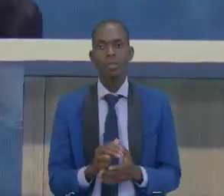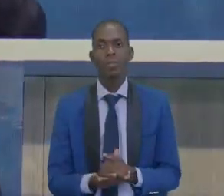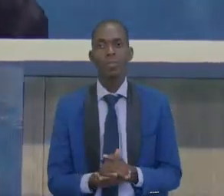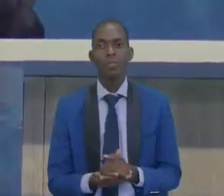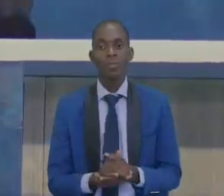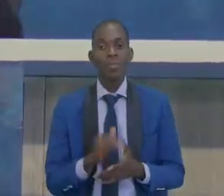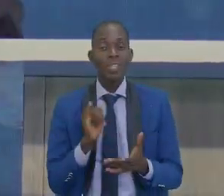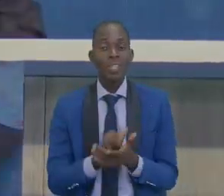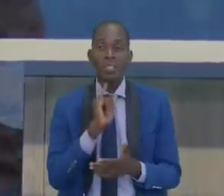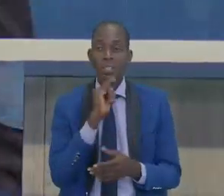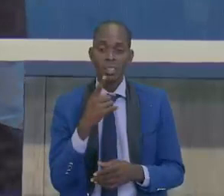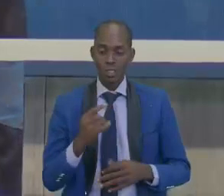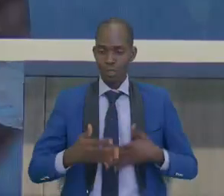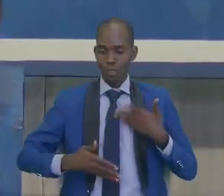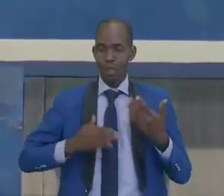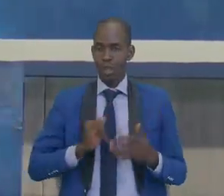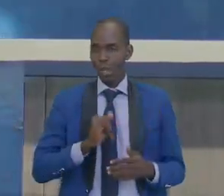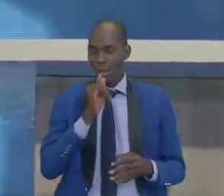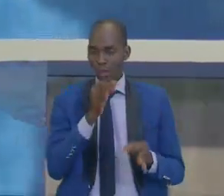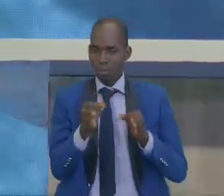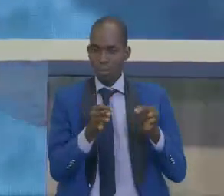the joy I'm talking about tonight,